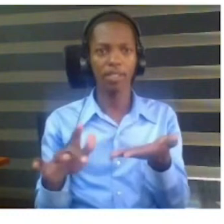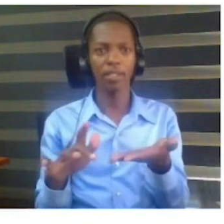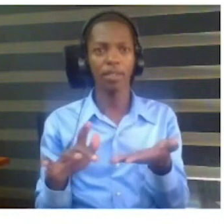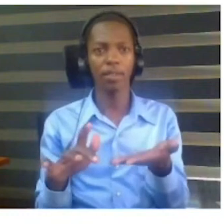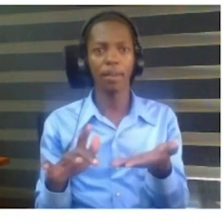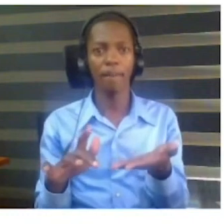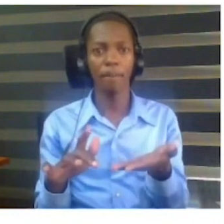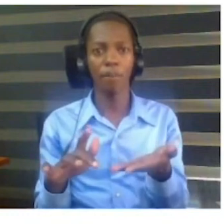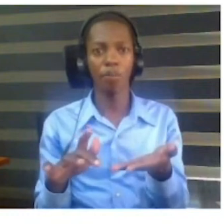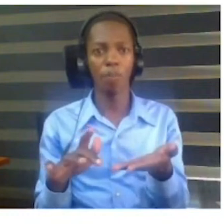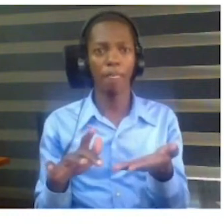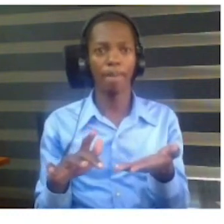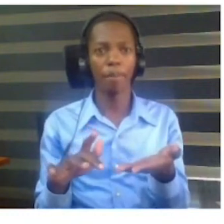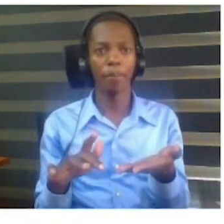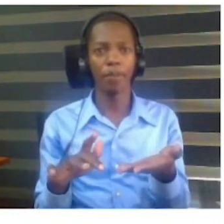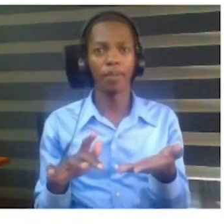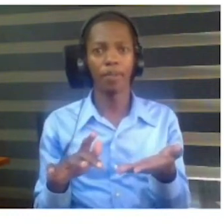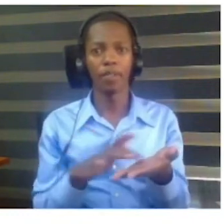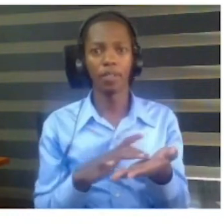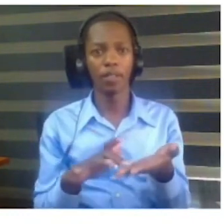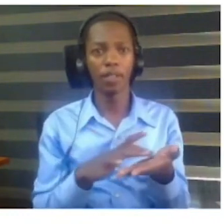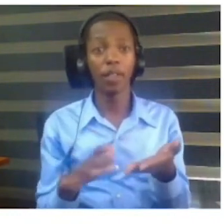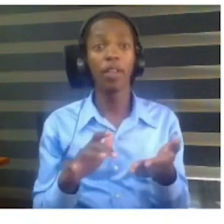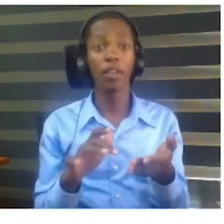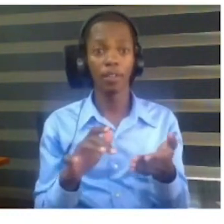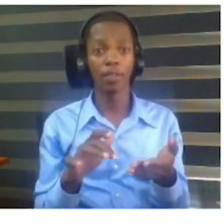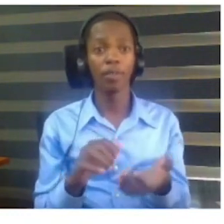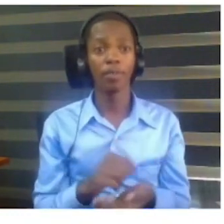piece of fruit. I asked myself,